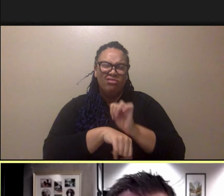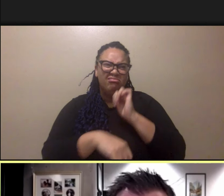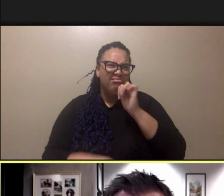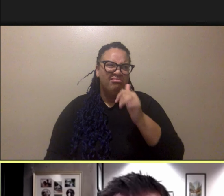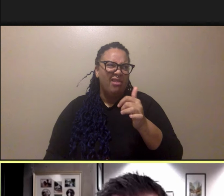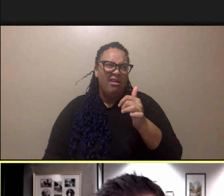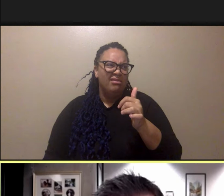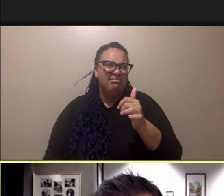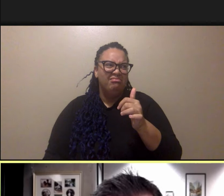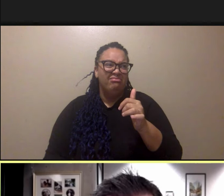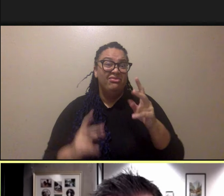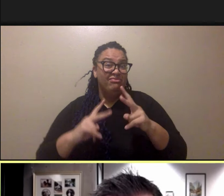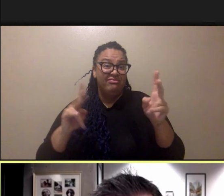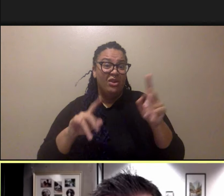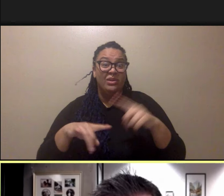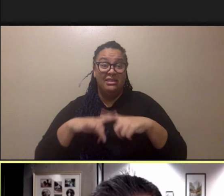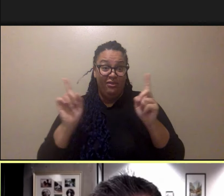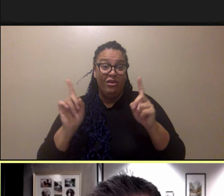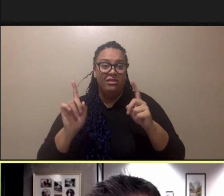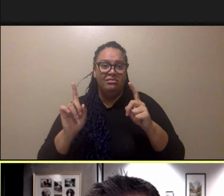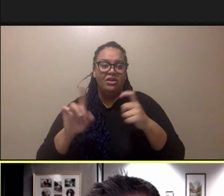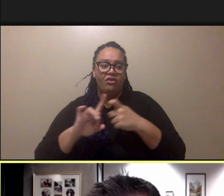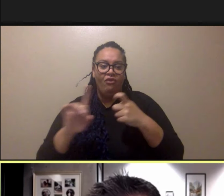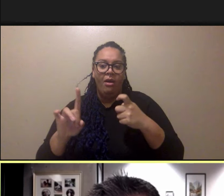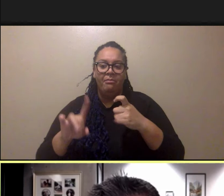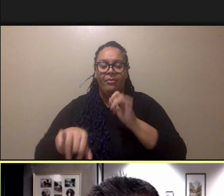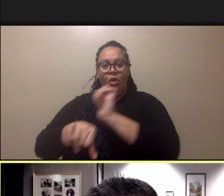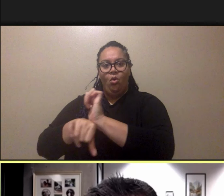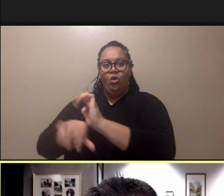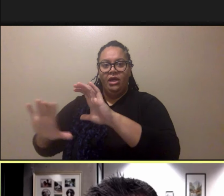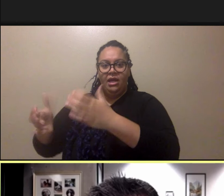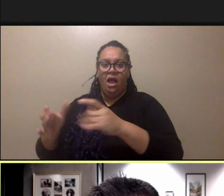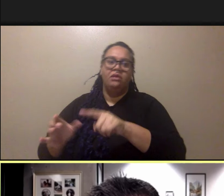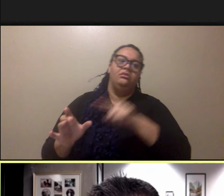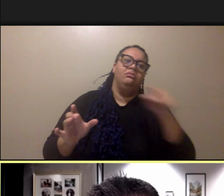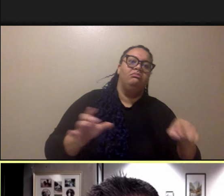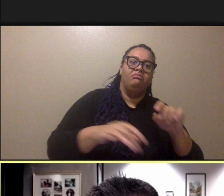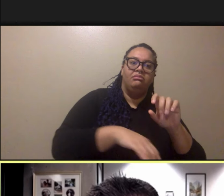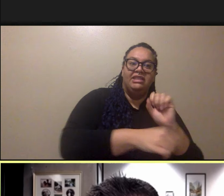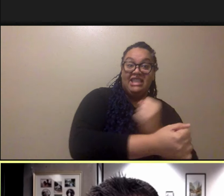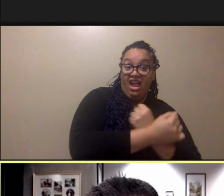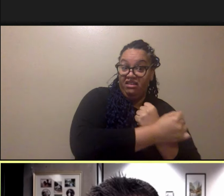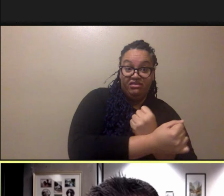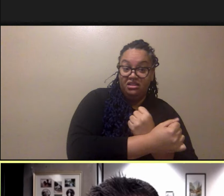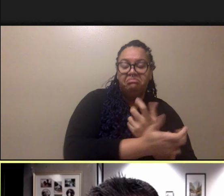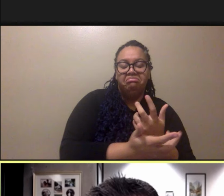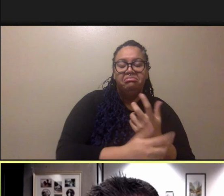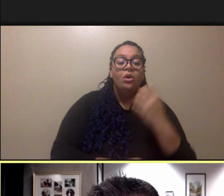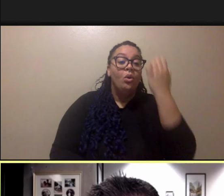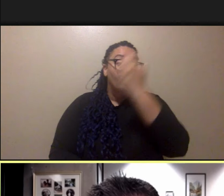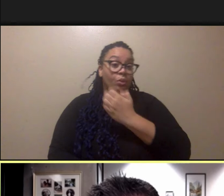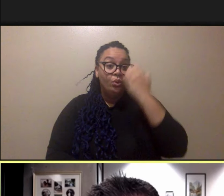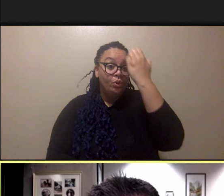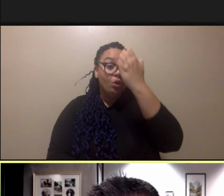and the poorest classes in various parts of the world. Europe had moved away